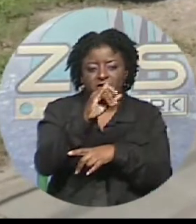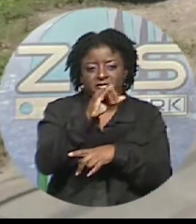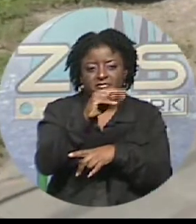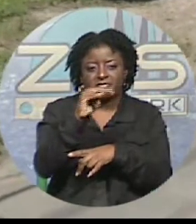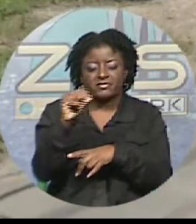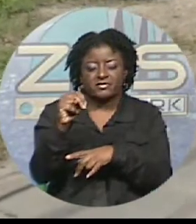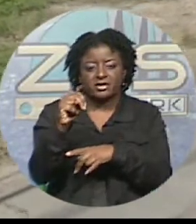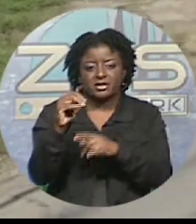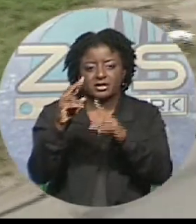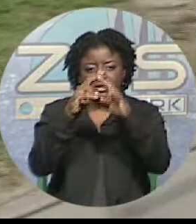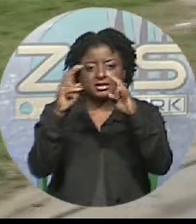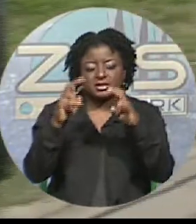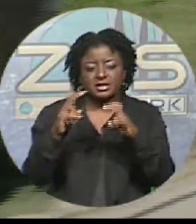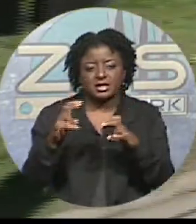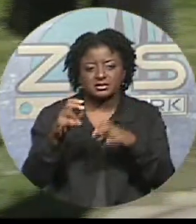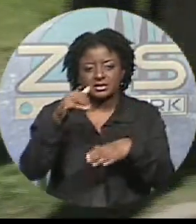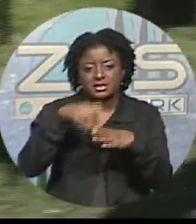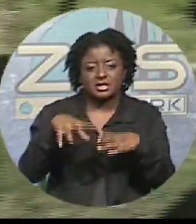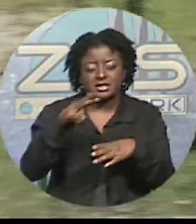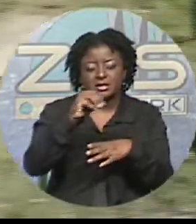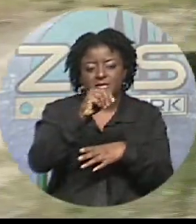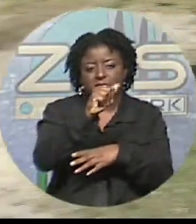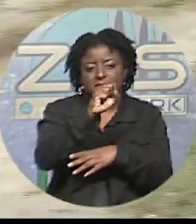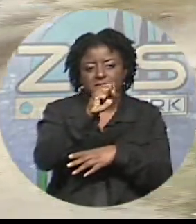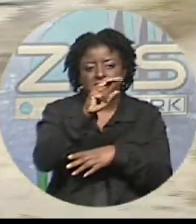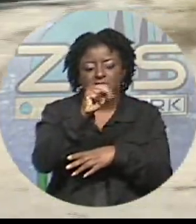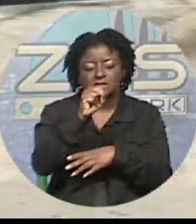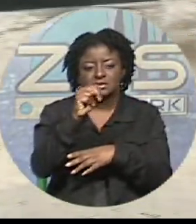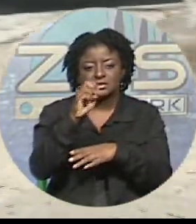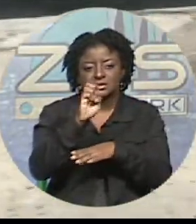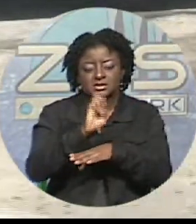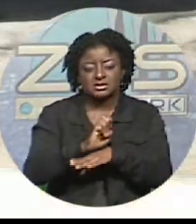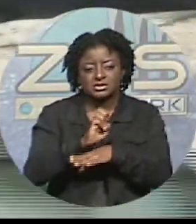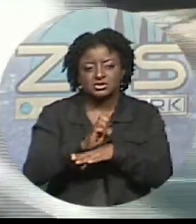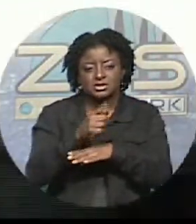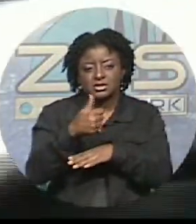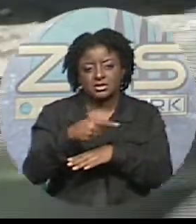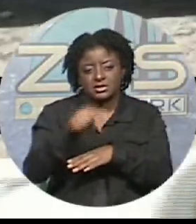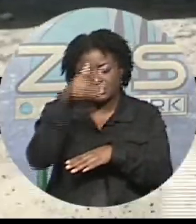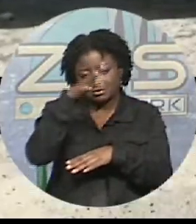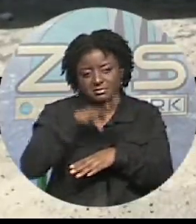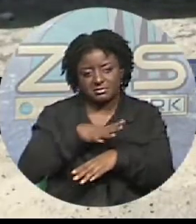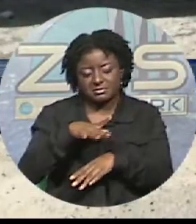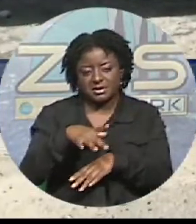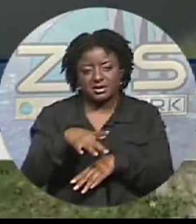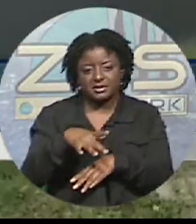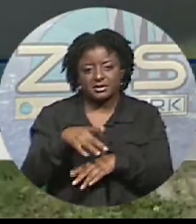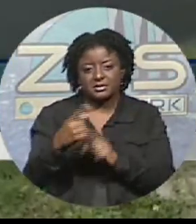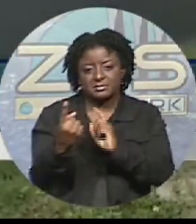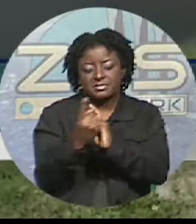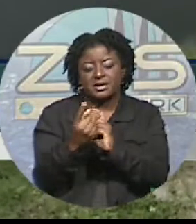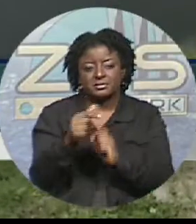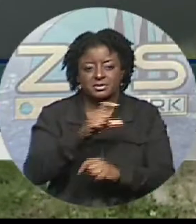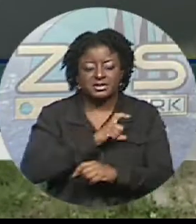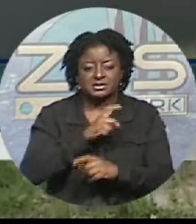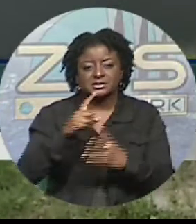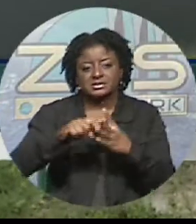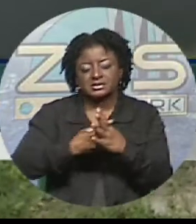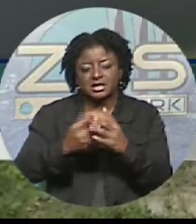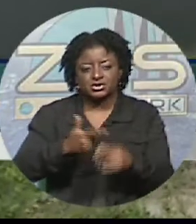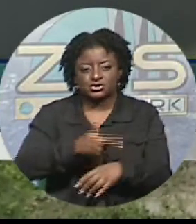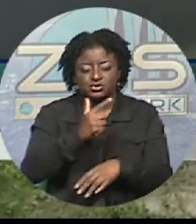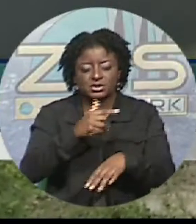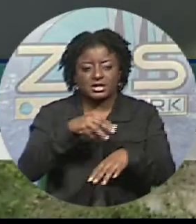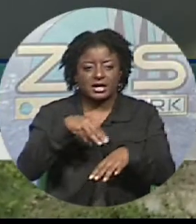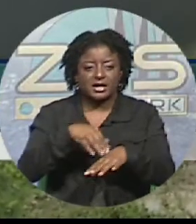in Mason's Addition that the armed men reportedly encountered police and began shooting at them. 20-year-old D'Angelo Javon Mackey